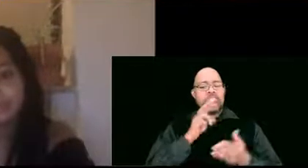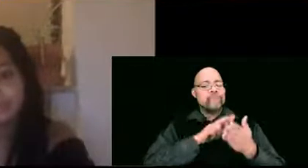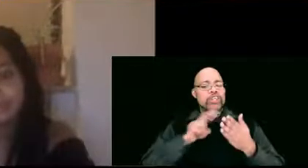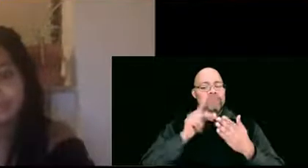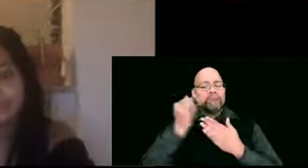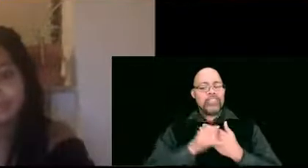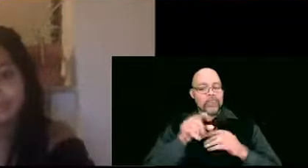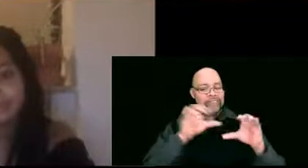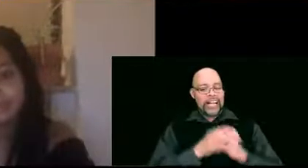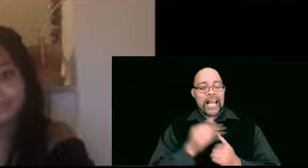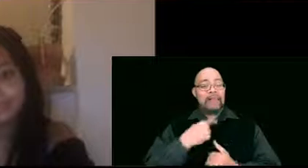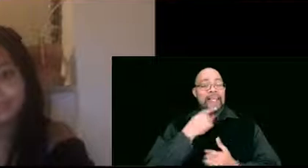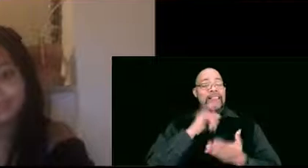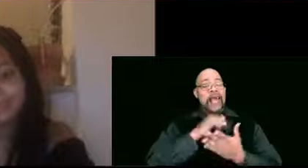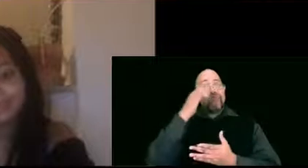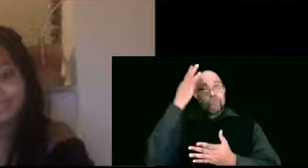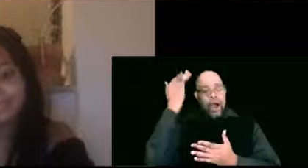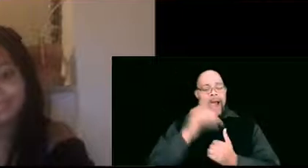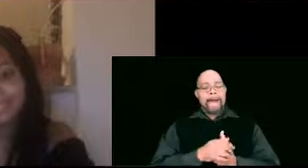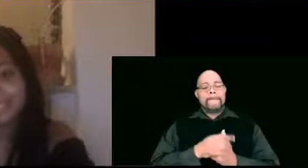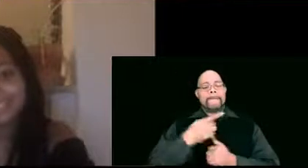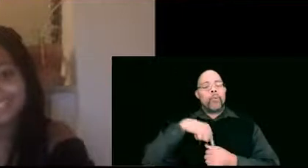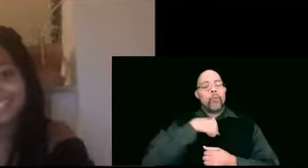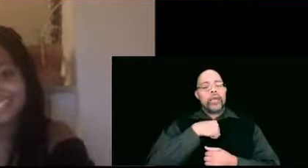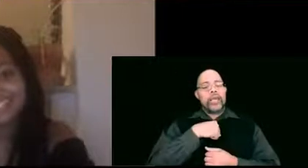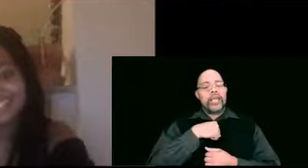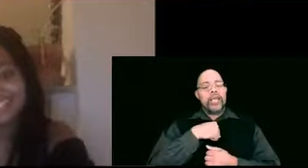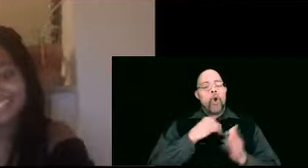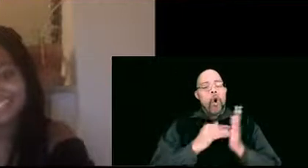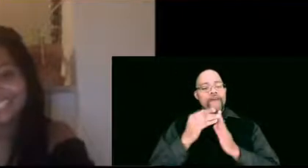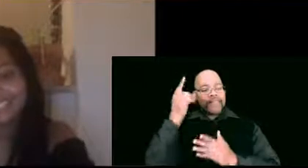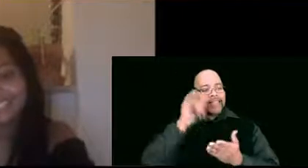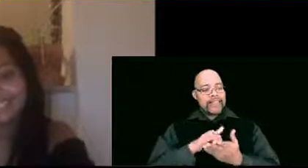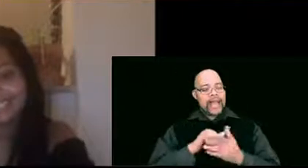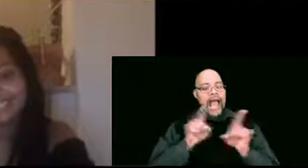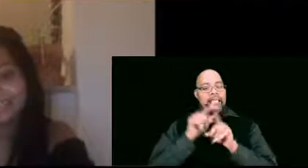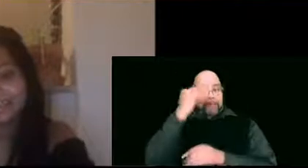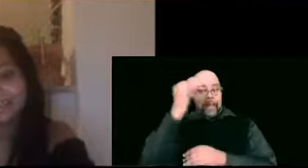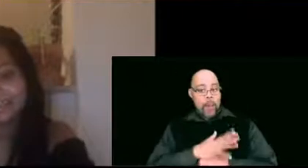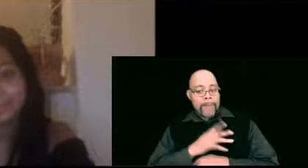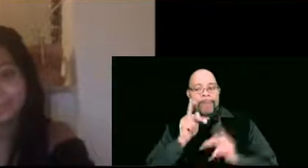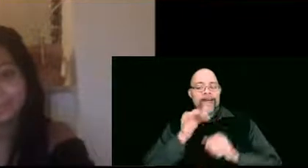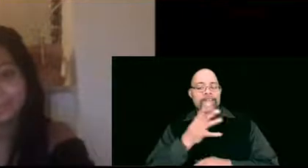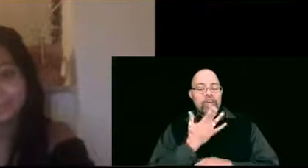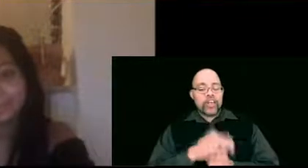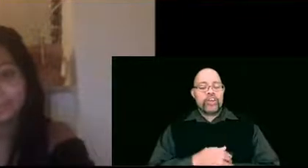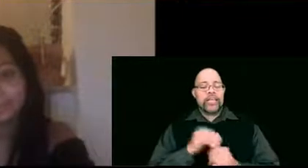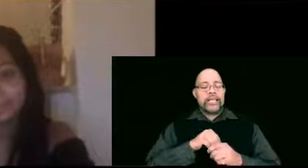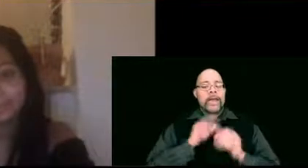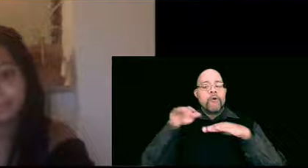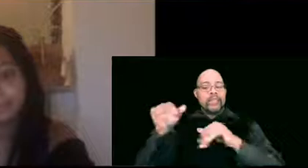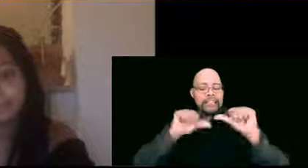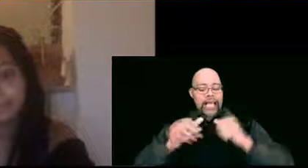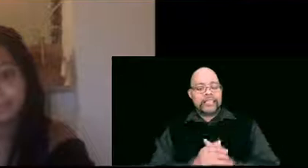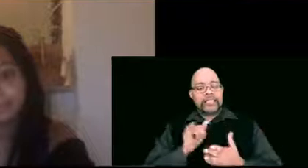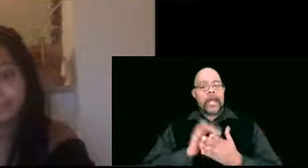favorite research project that you've done? And I'm saying this because, again, we often think as Black women or people of color